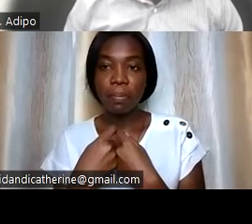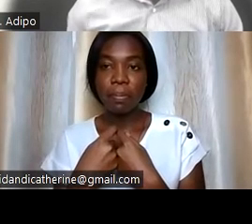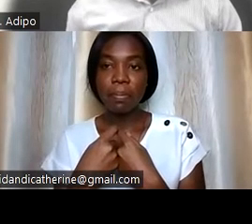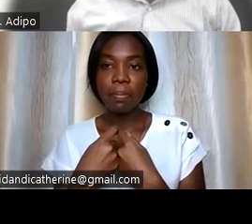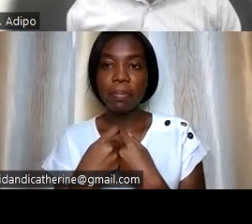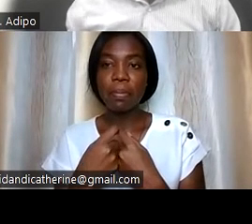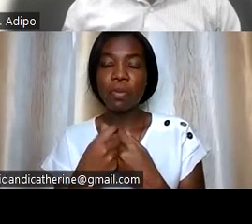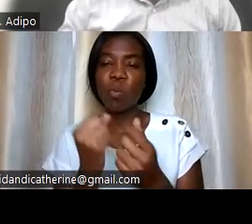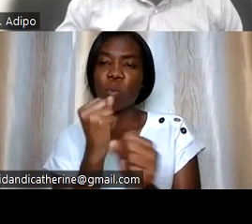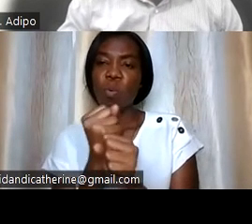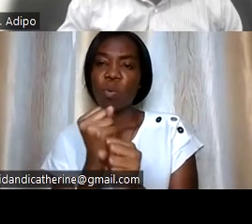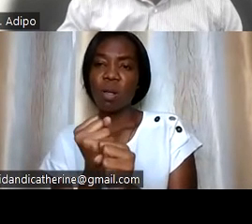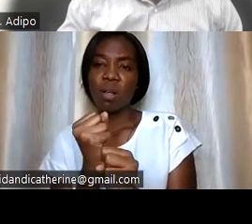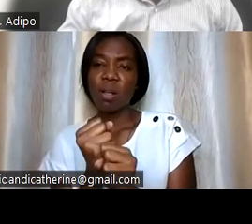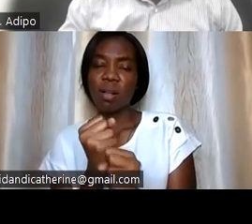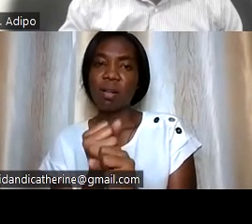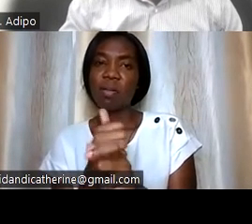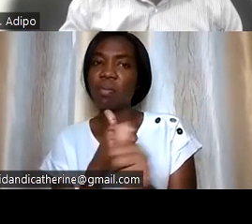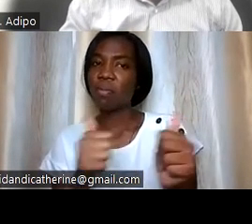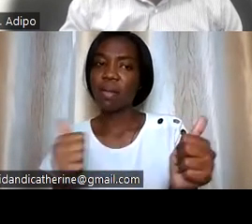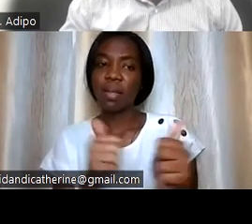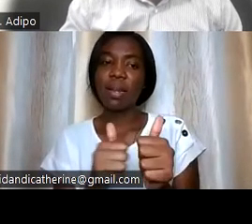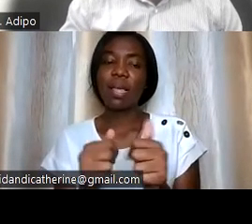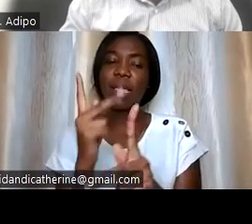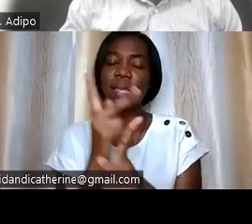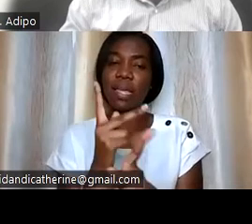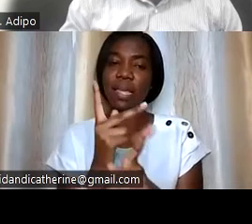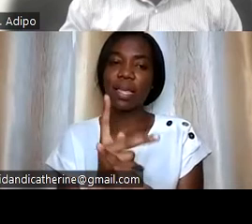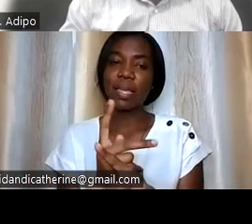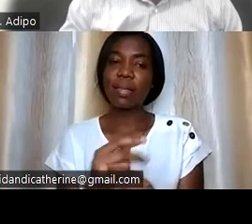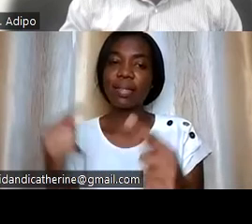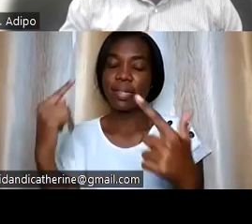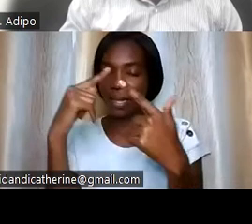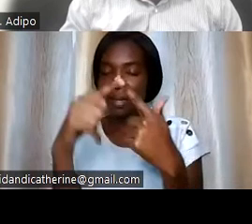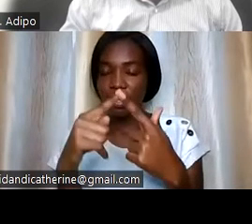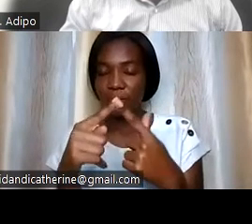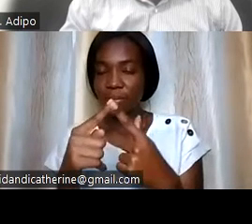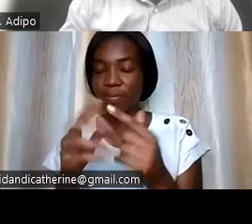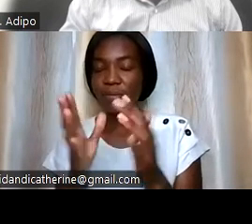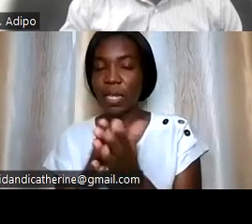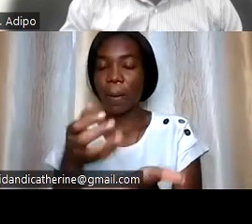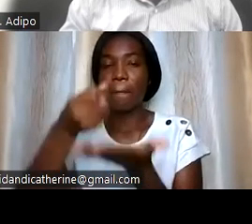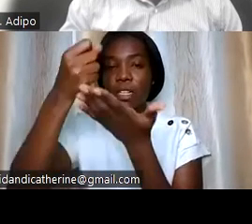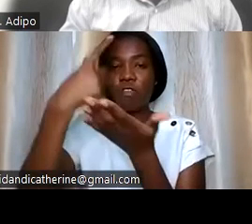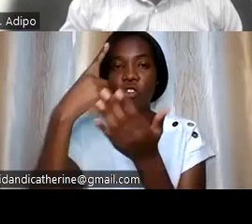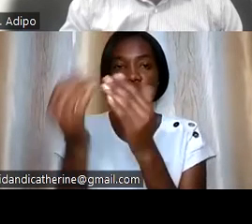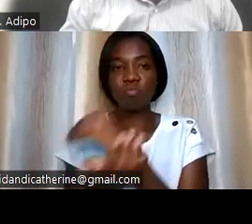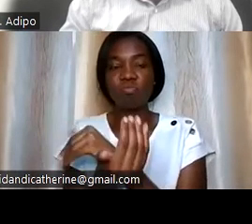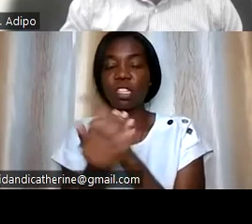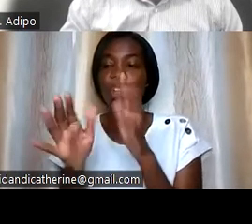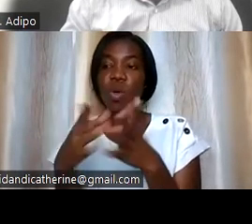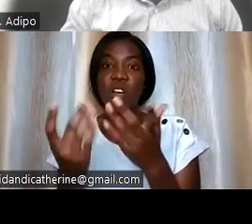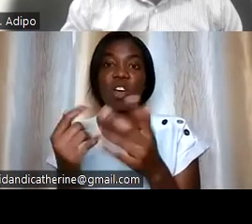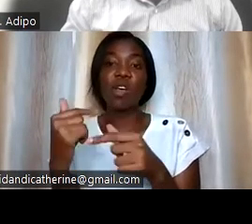jubilating, doing their job very well, hitting their targets, budget for consultants. Or better still, budget for